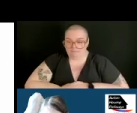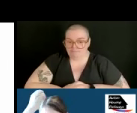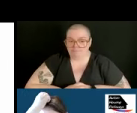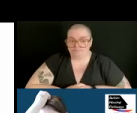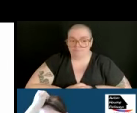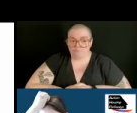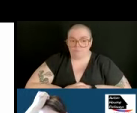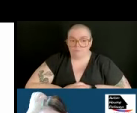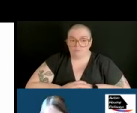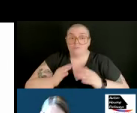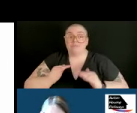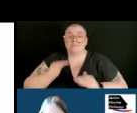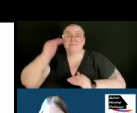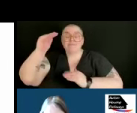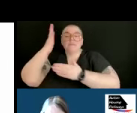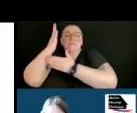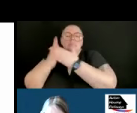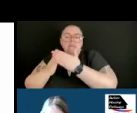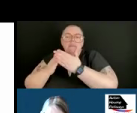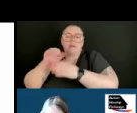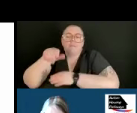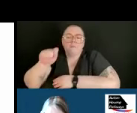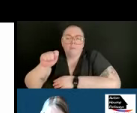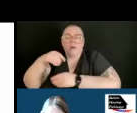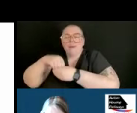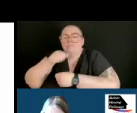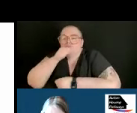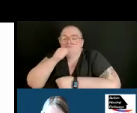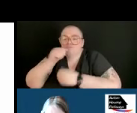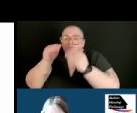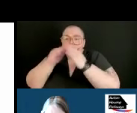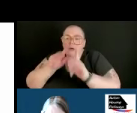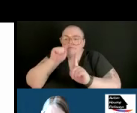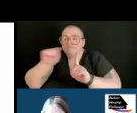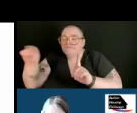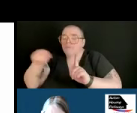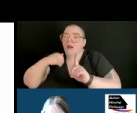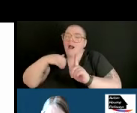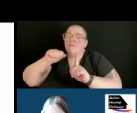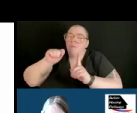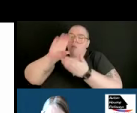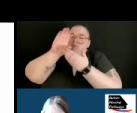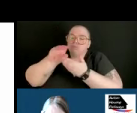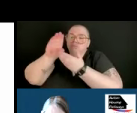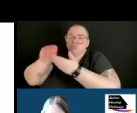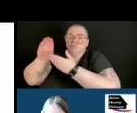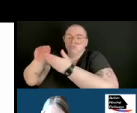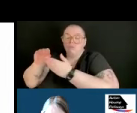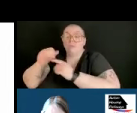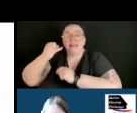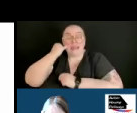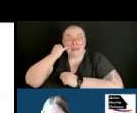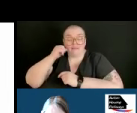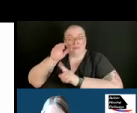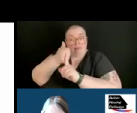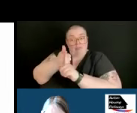Some units in private affordable housing are set aside for people with incomes at or below 30% or